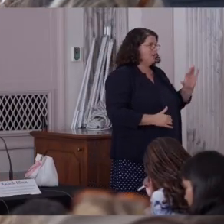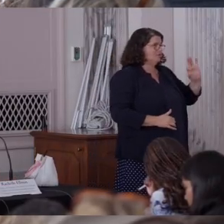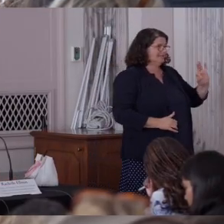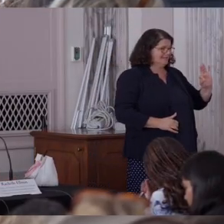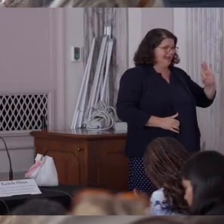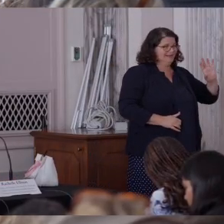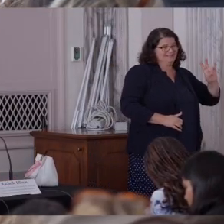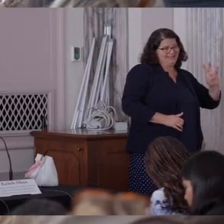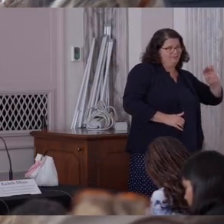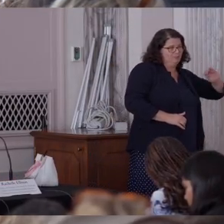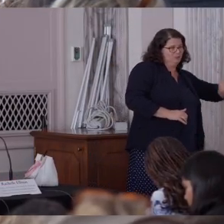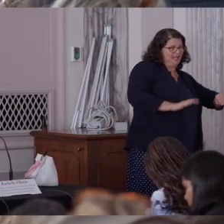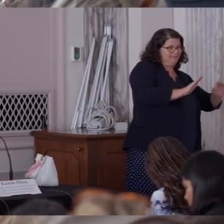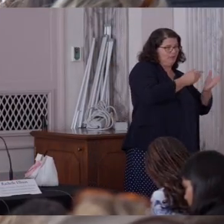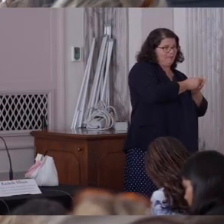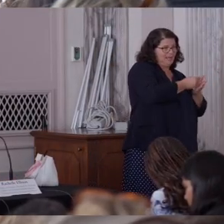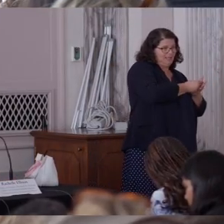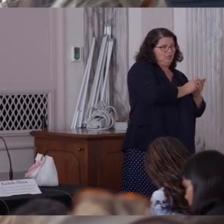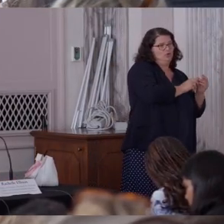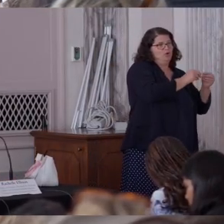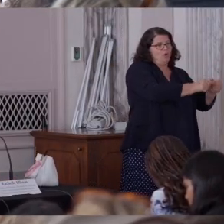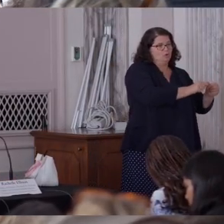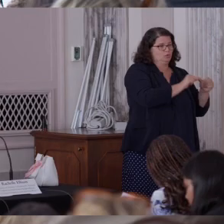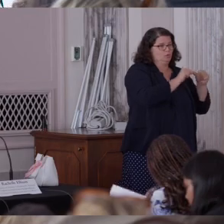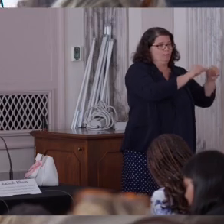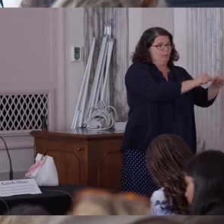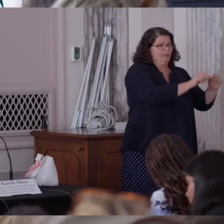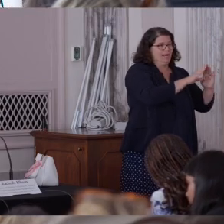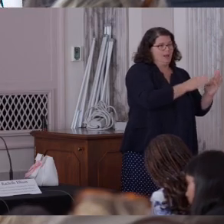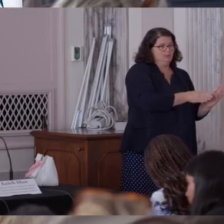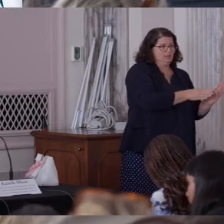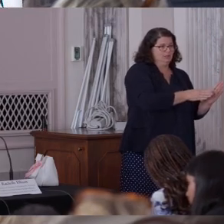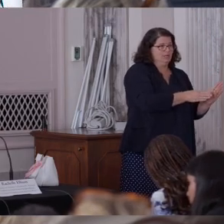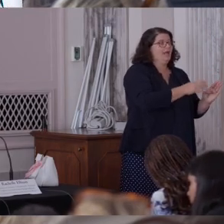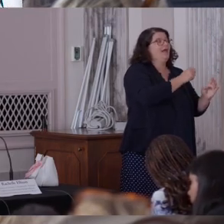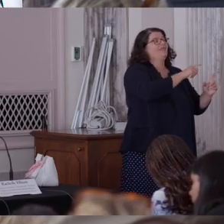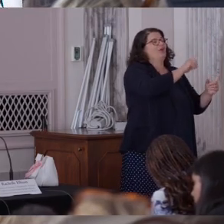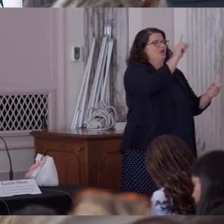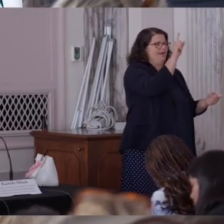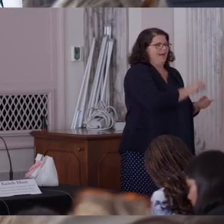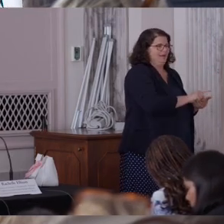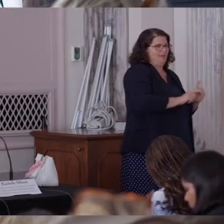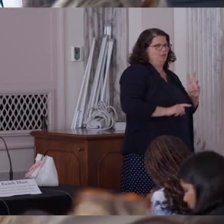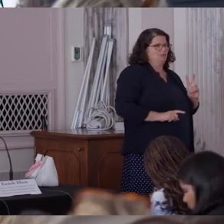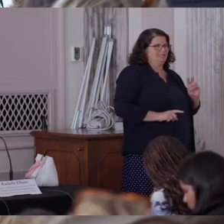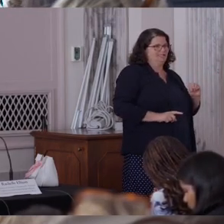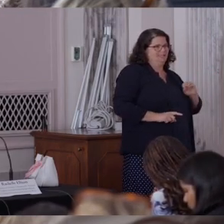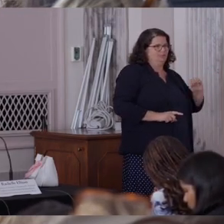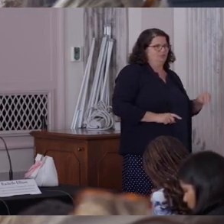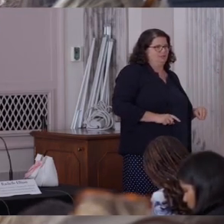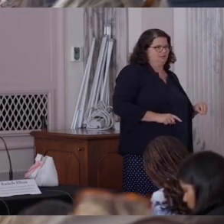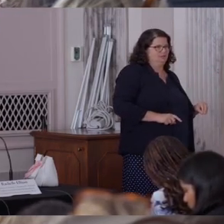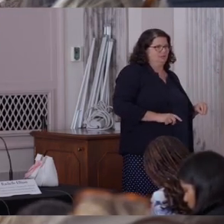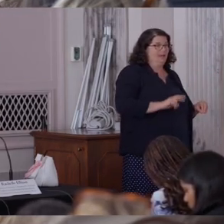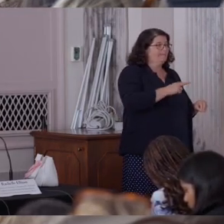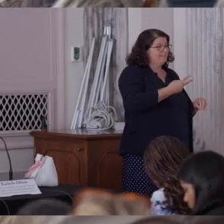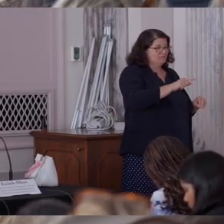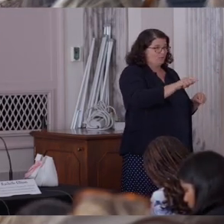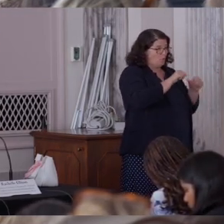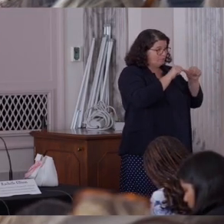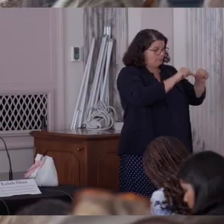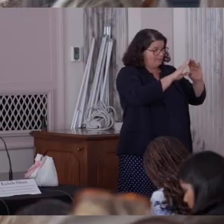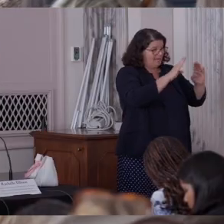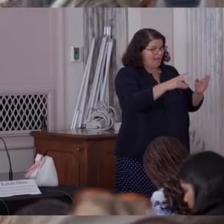shift would be to about 60%, which would leave a lot of permanent supportive housing programs